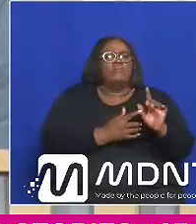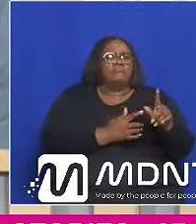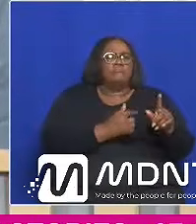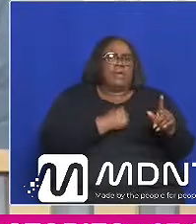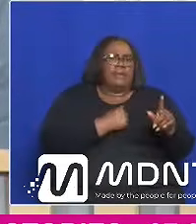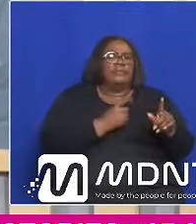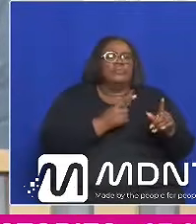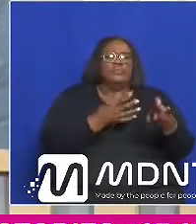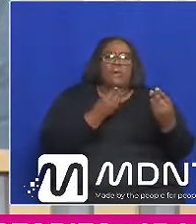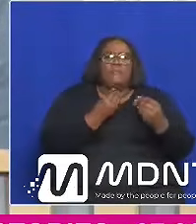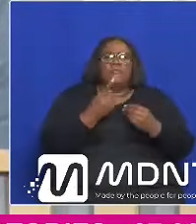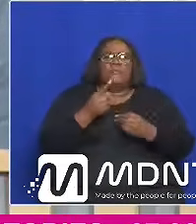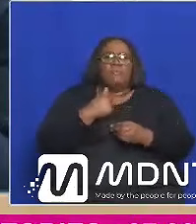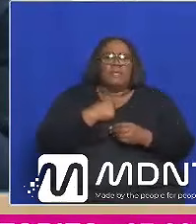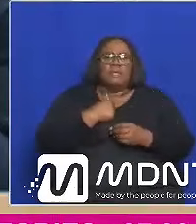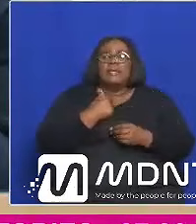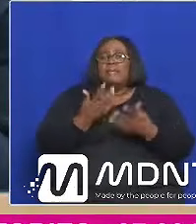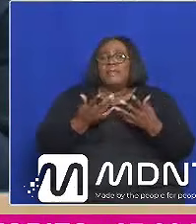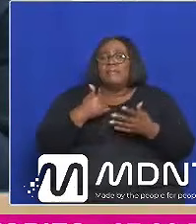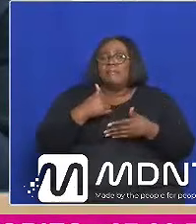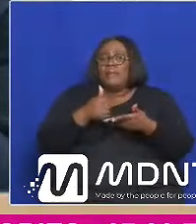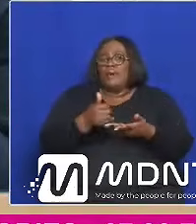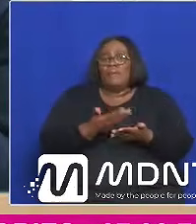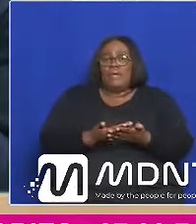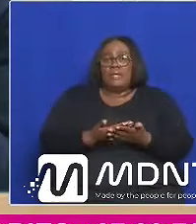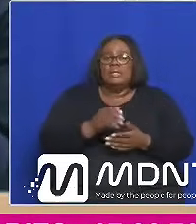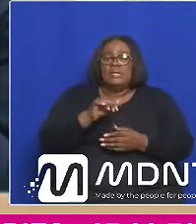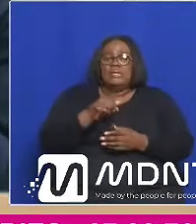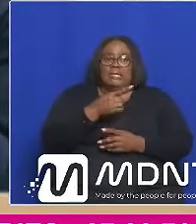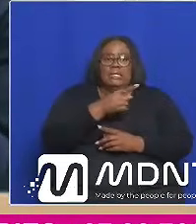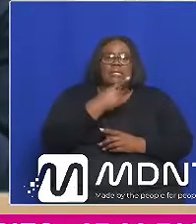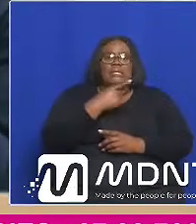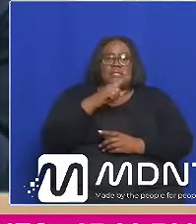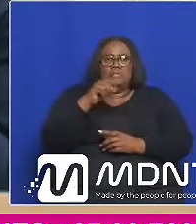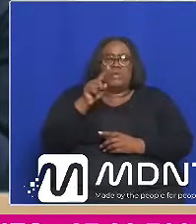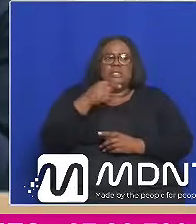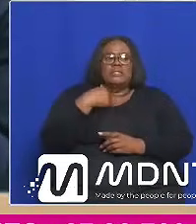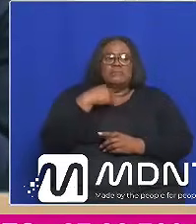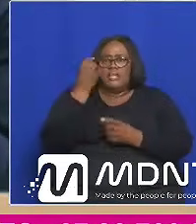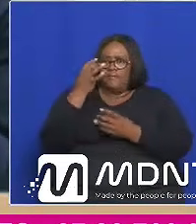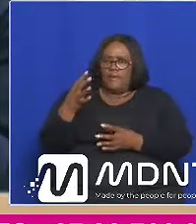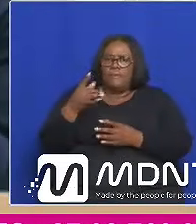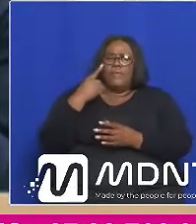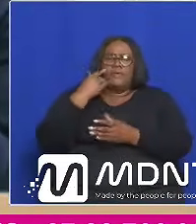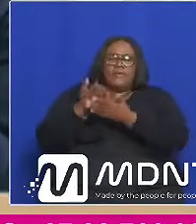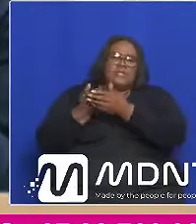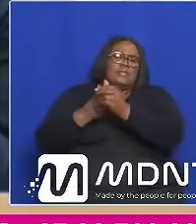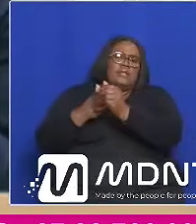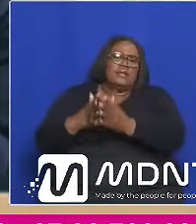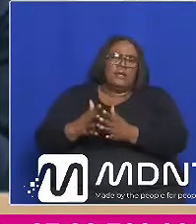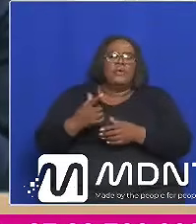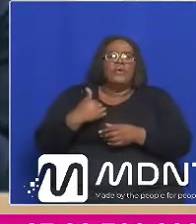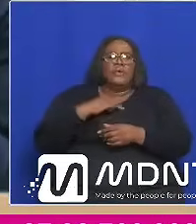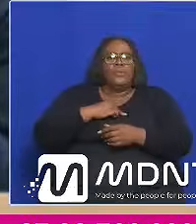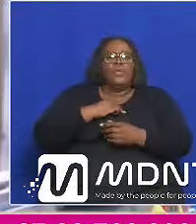Maybe I can just assist. It is correct. And I think I've indicated to my learned friend too that we have reached out to endeavour to